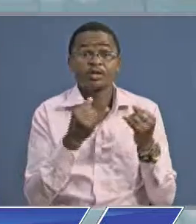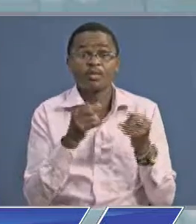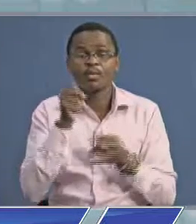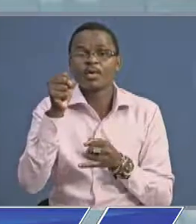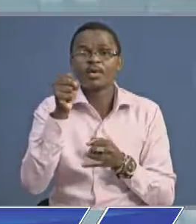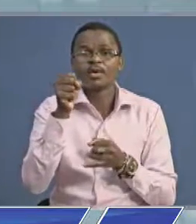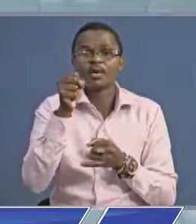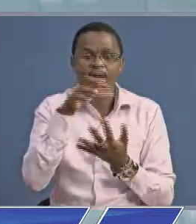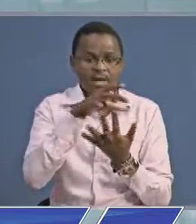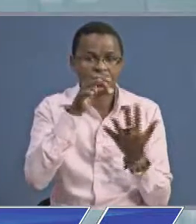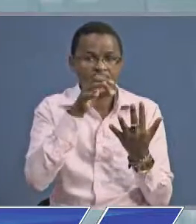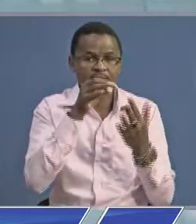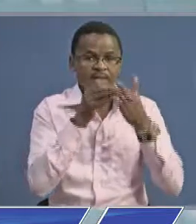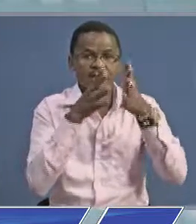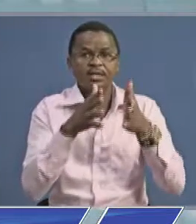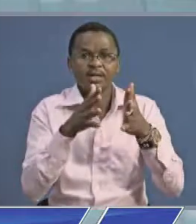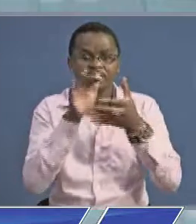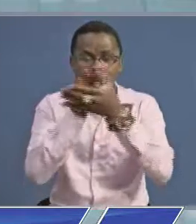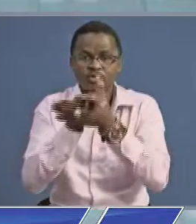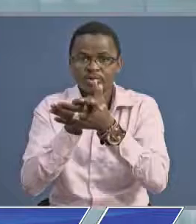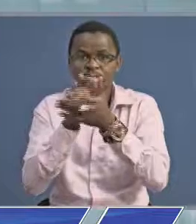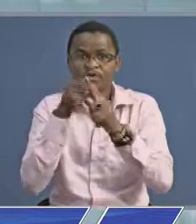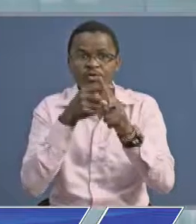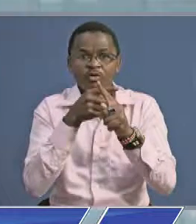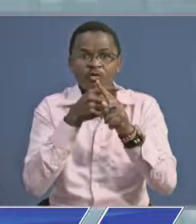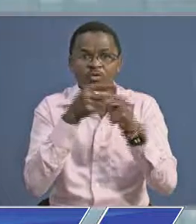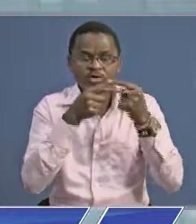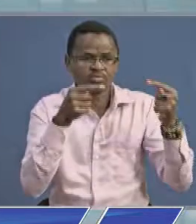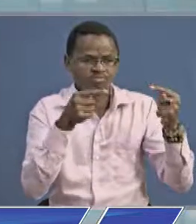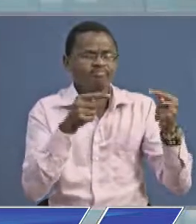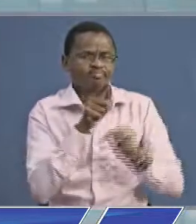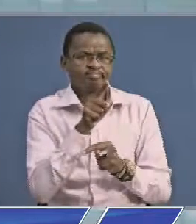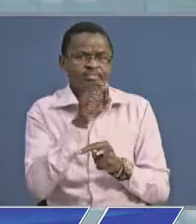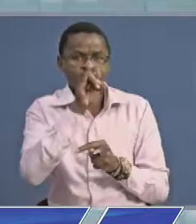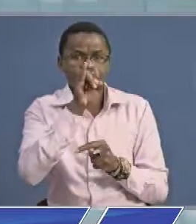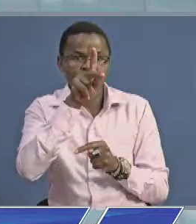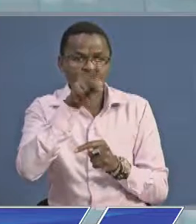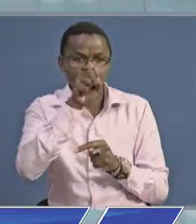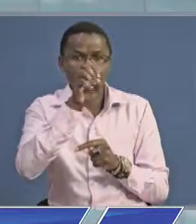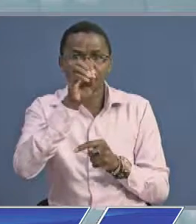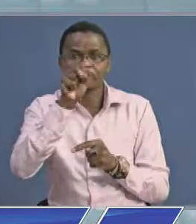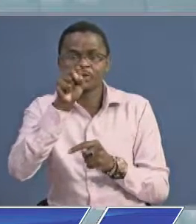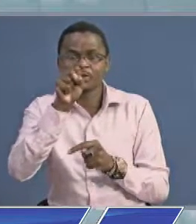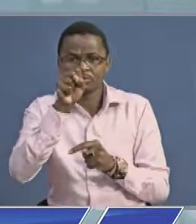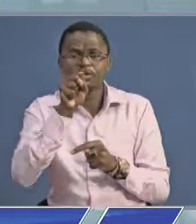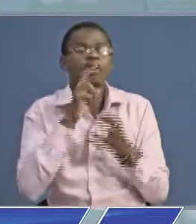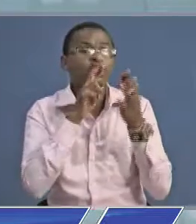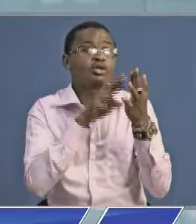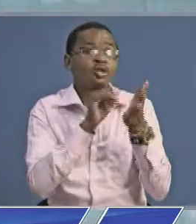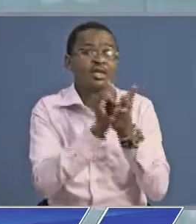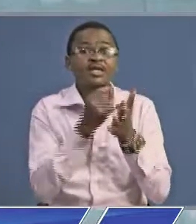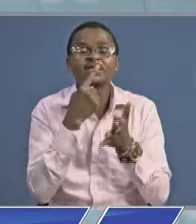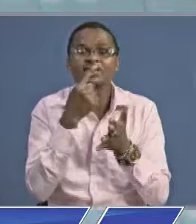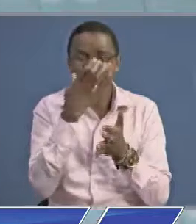Latest politics, elected leaders from Jubilee and opposition have continued to dismiss recent Ipsos poll results, which deduce